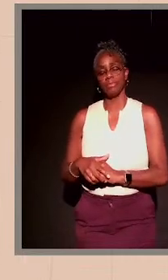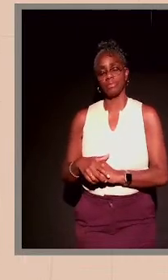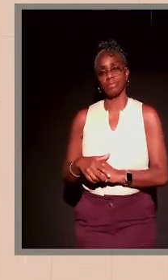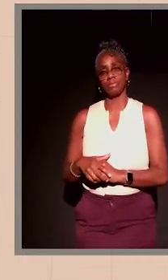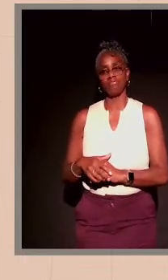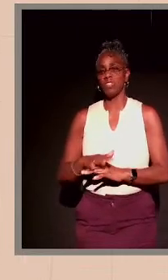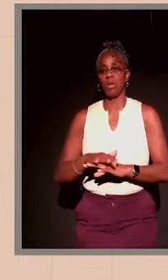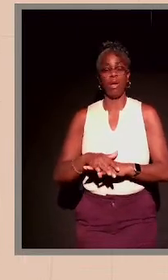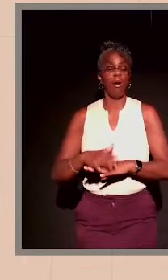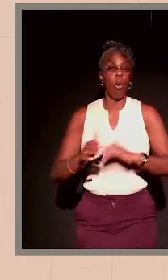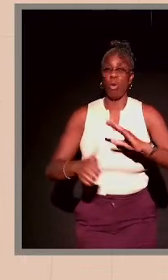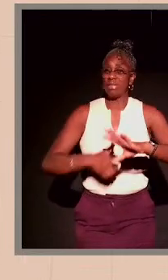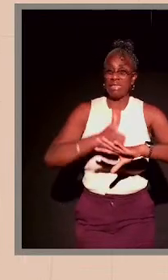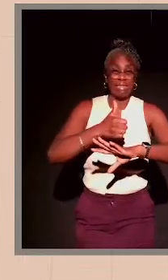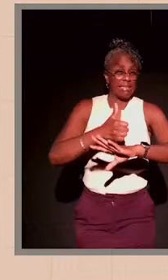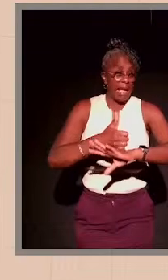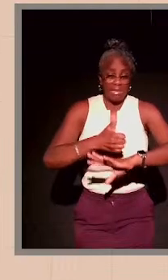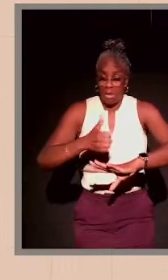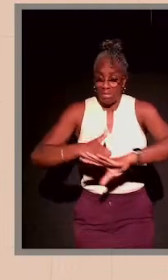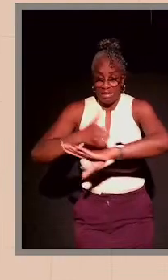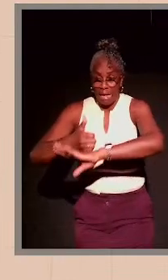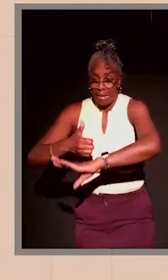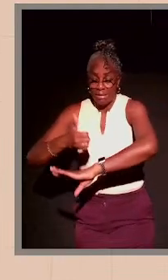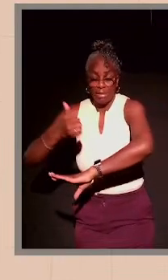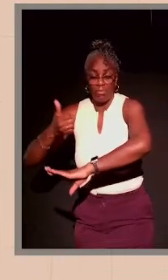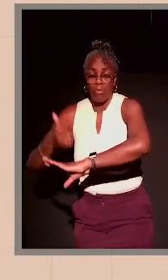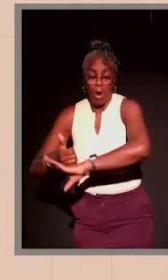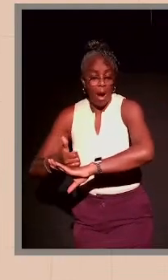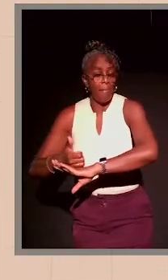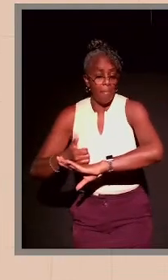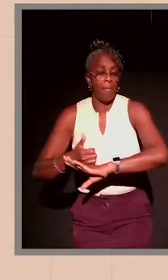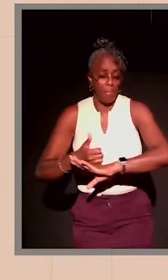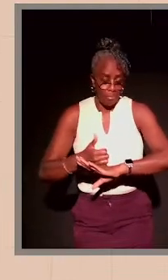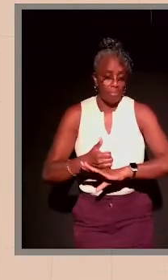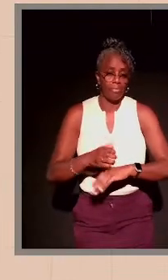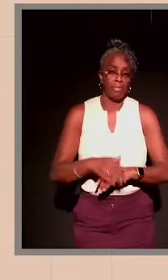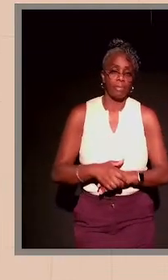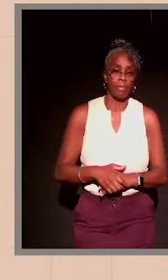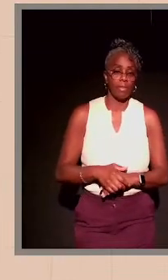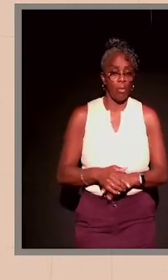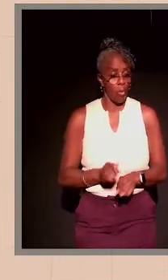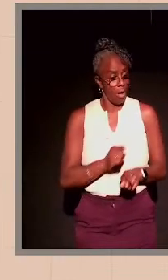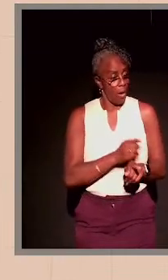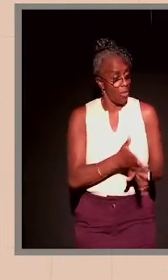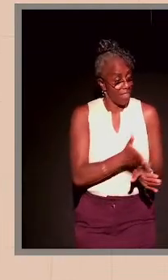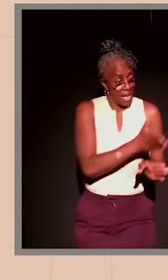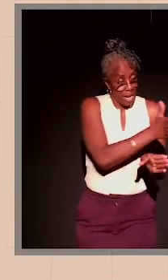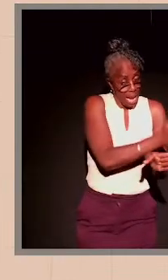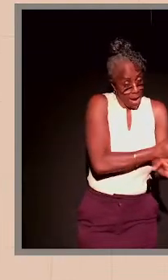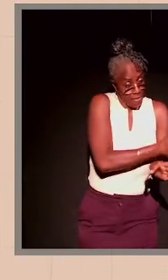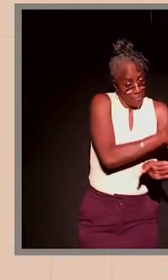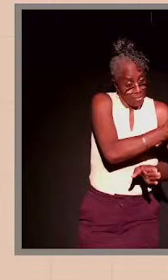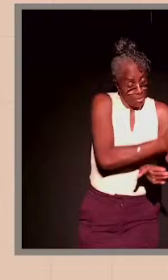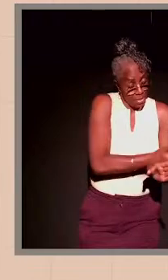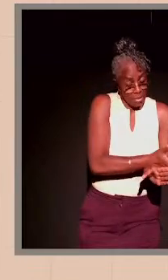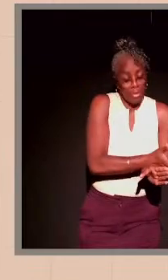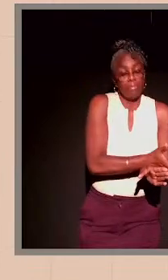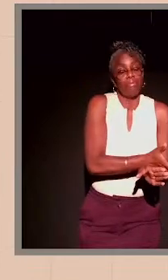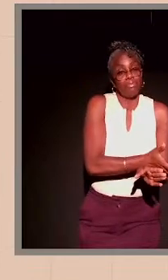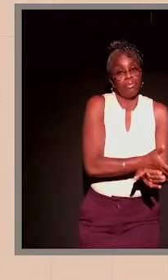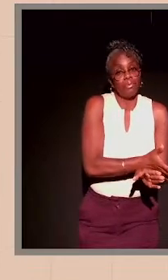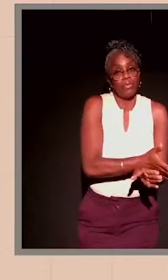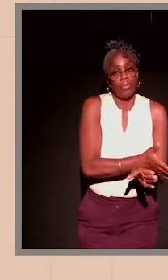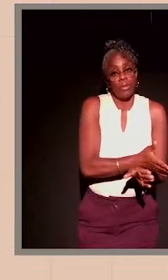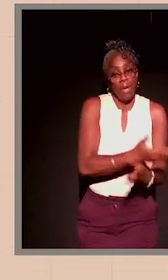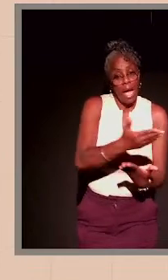set any preset with the menu on the far left, and then with the